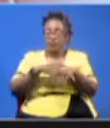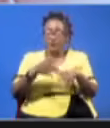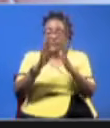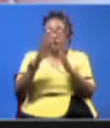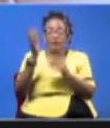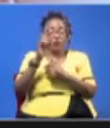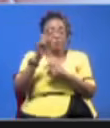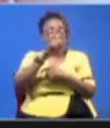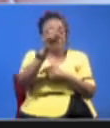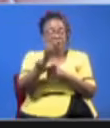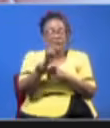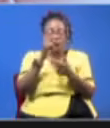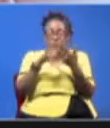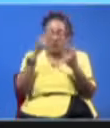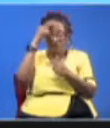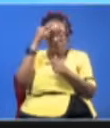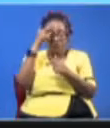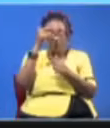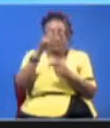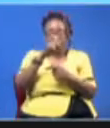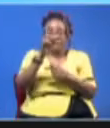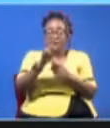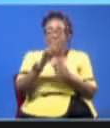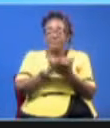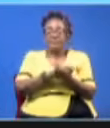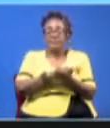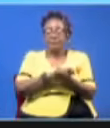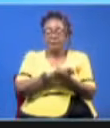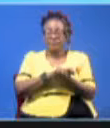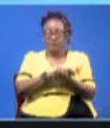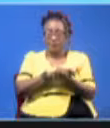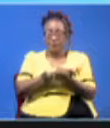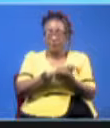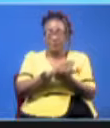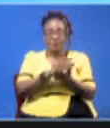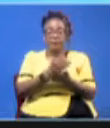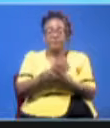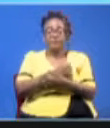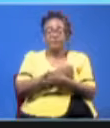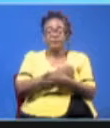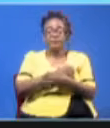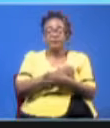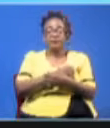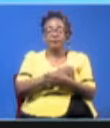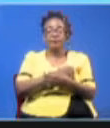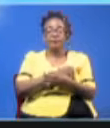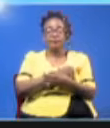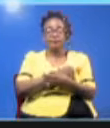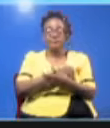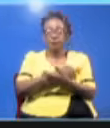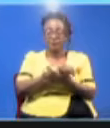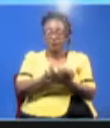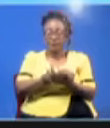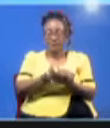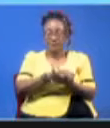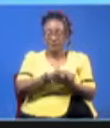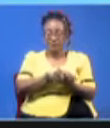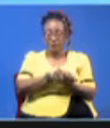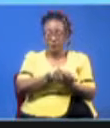Nairobi, and for what reason? You know, I would say that our territorial